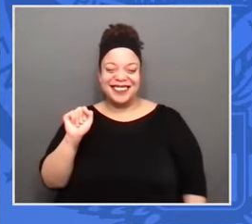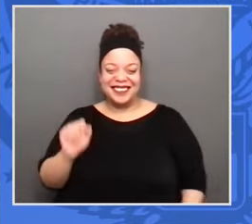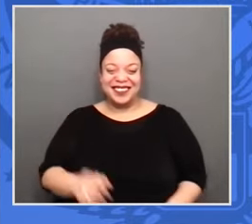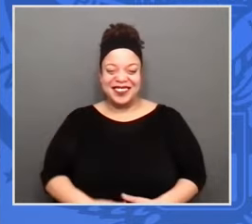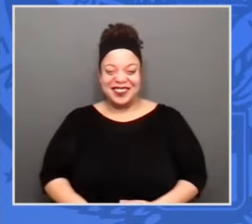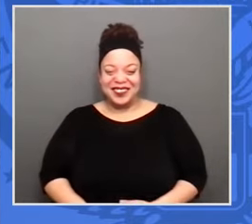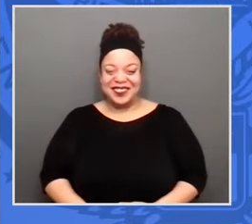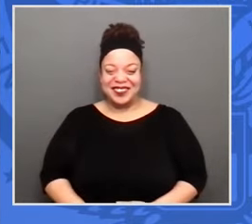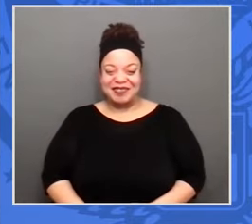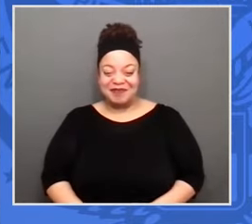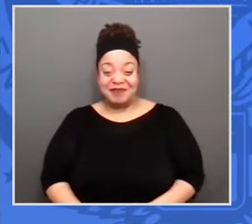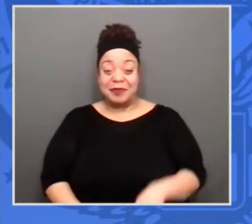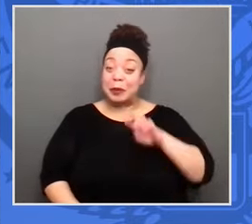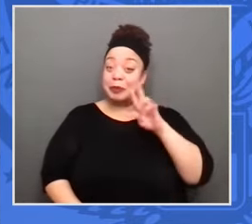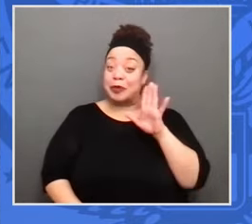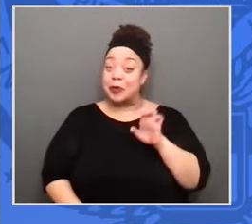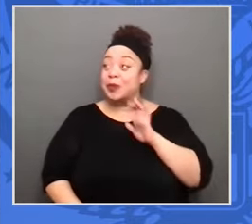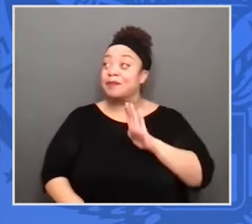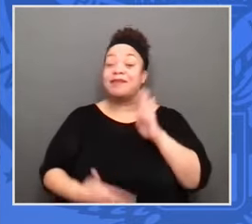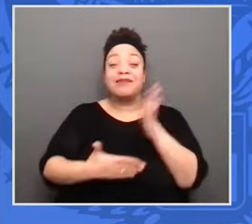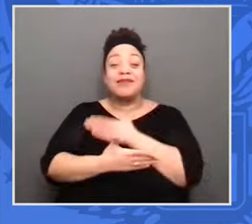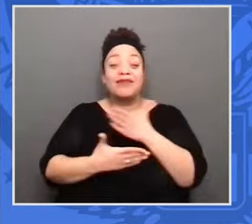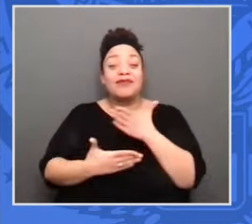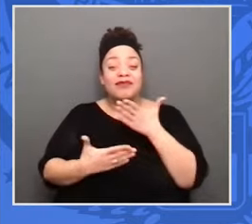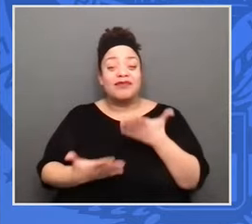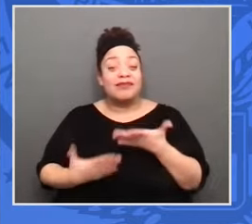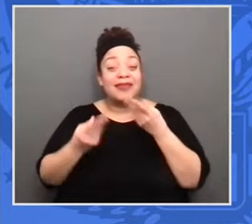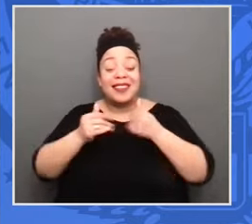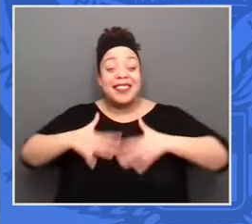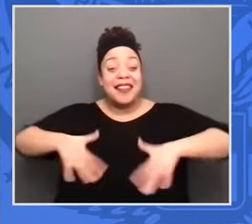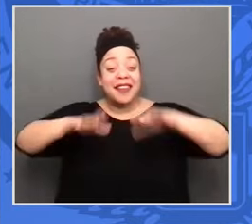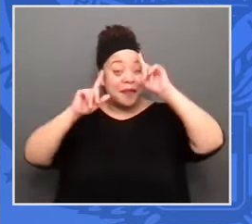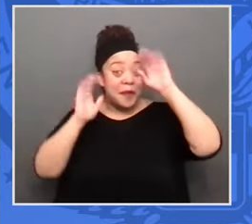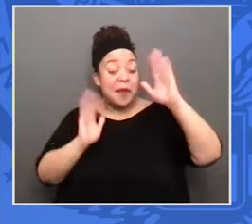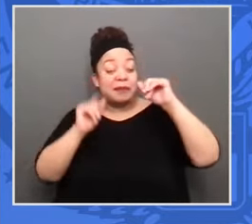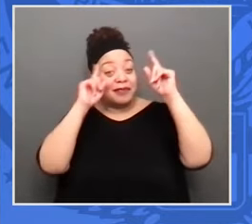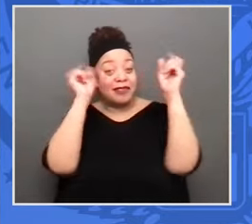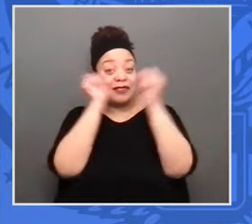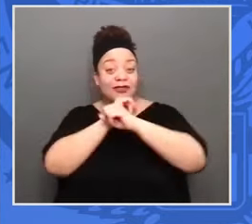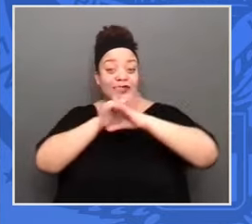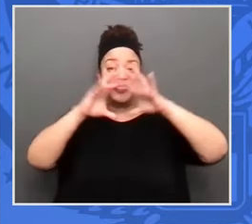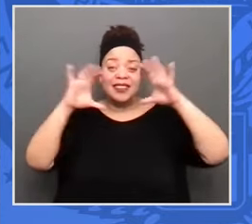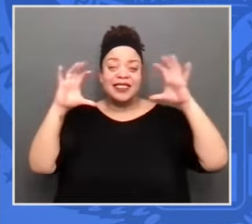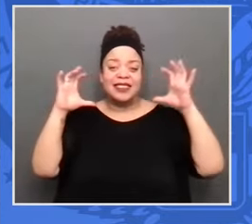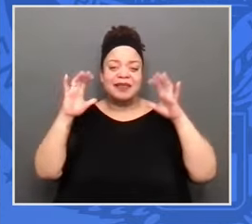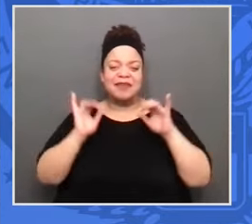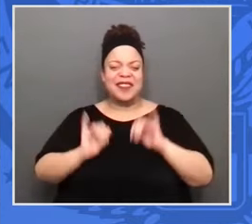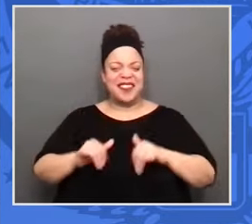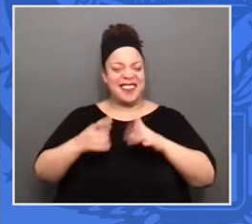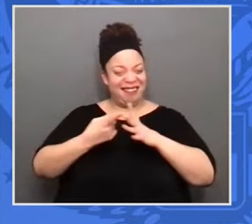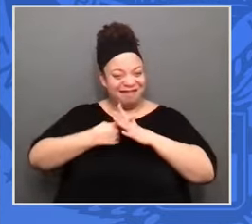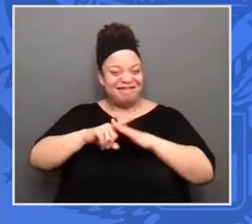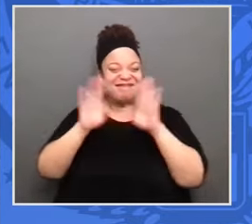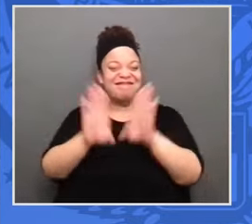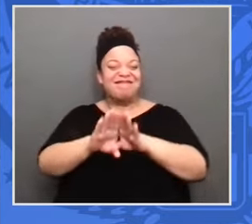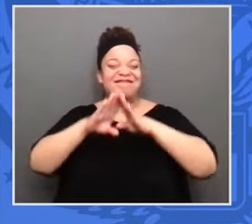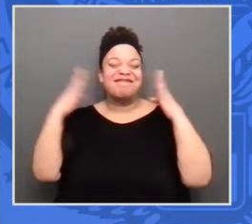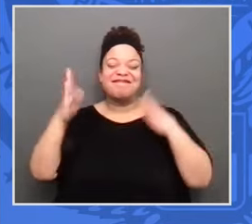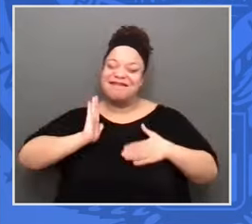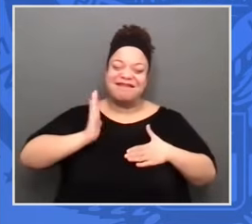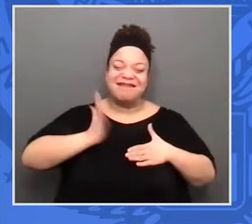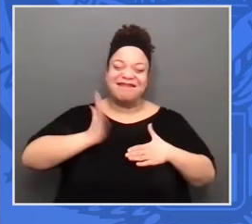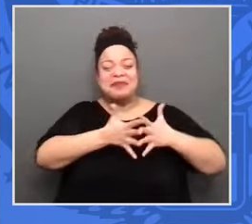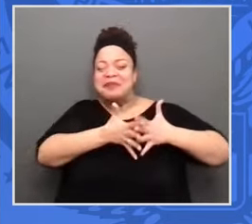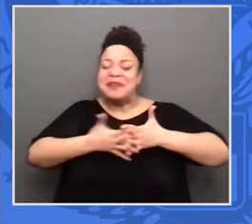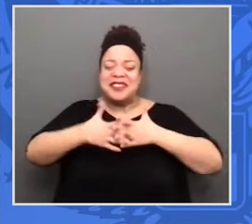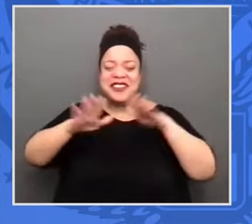off tonight's Celebrating America on this day, which saw the inauguration of our 46th President, Joseph R.